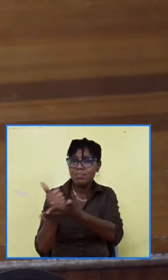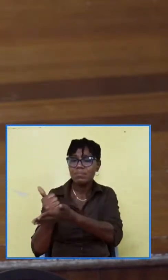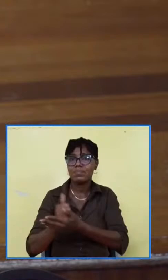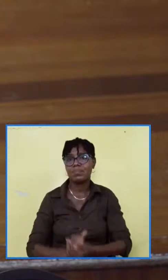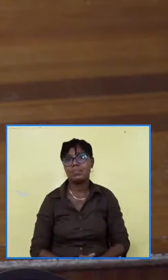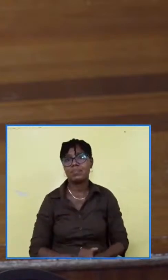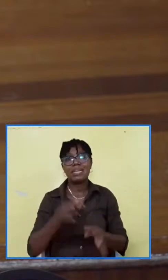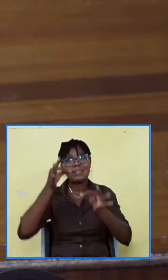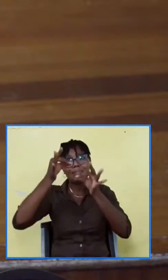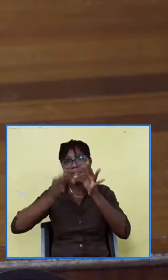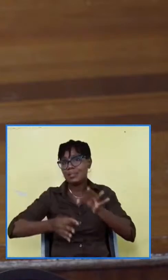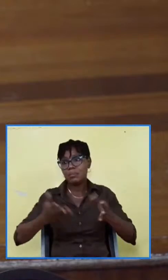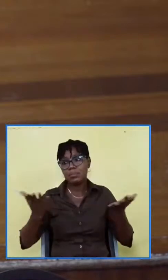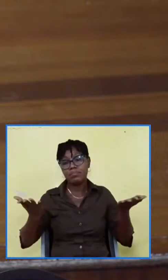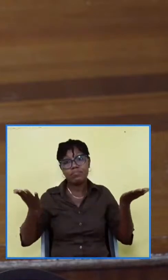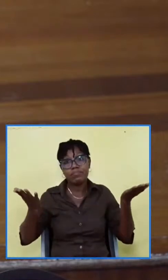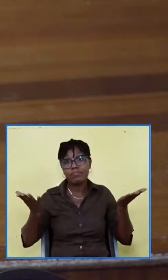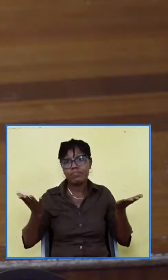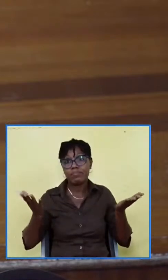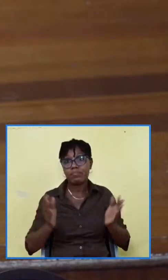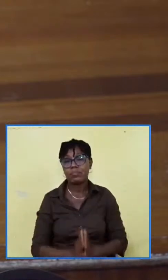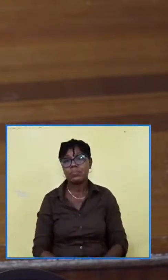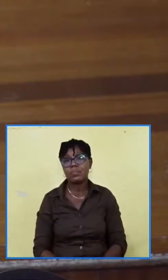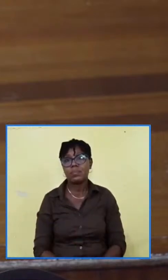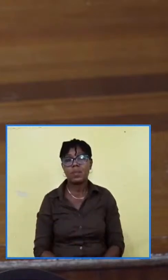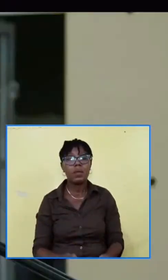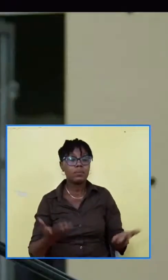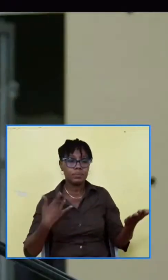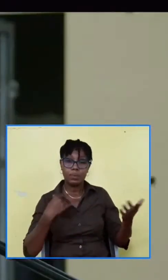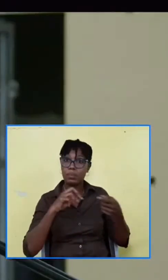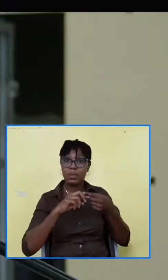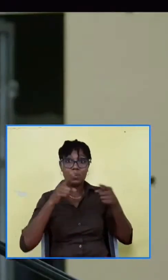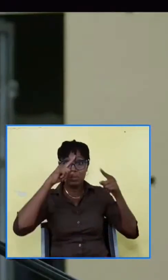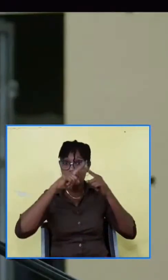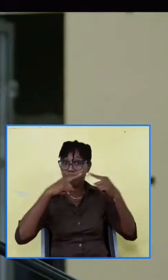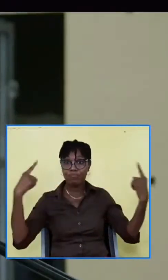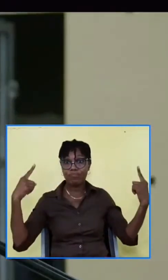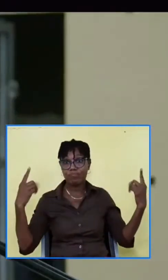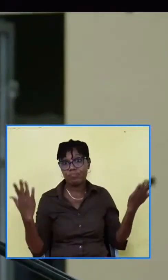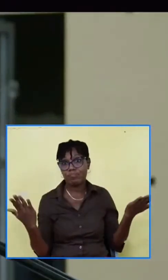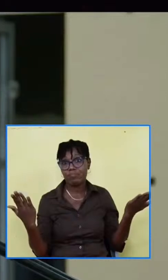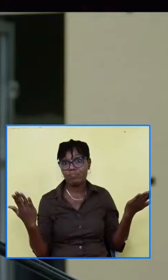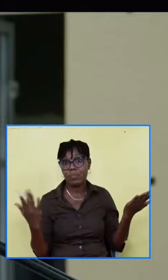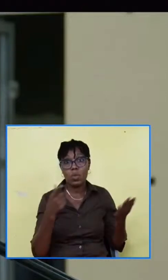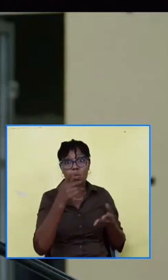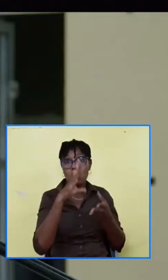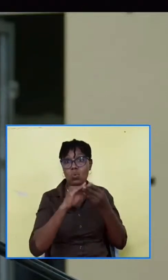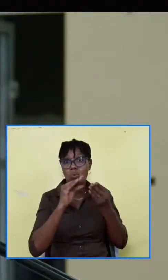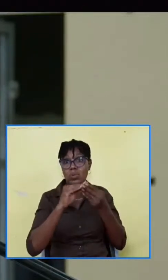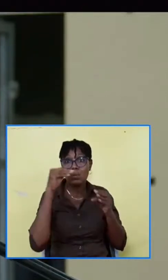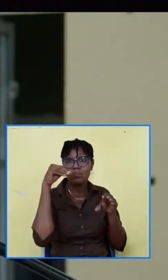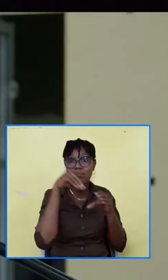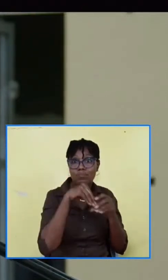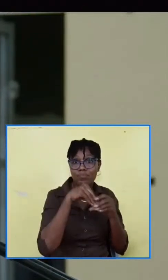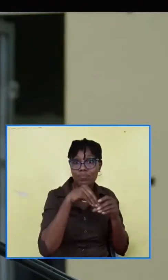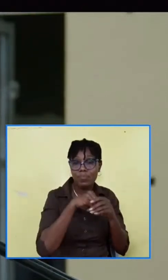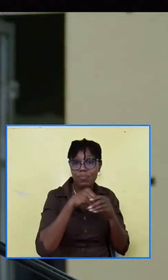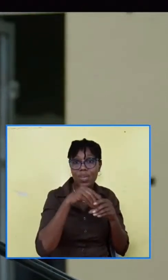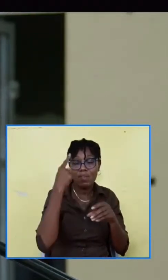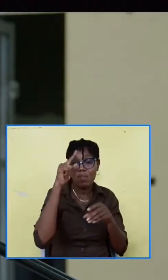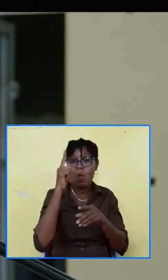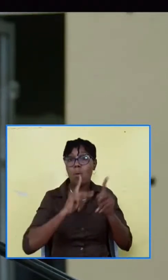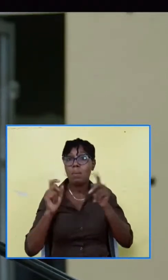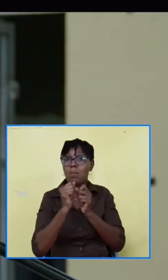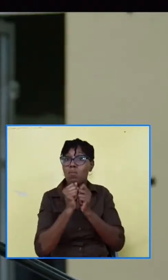It's as simple as that. So we will disagree on what you said, that you invest for the benefit of the country at